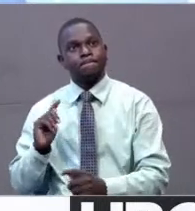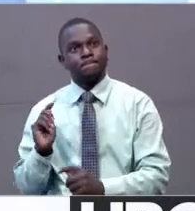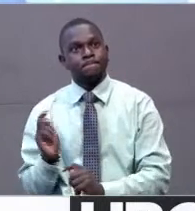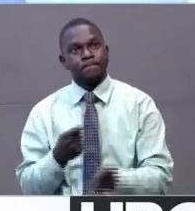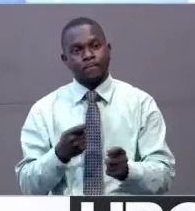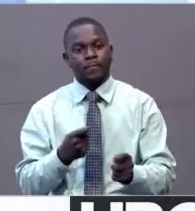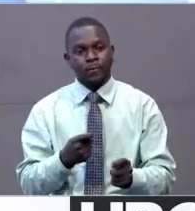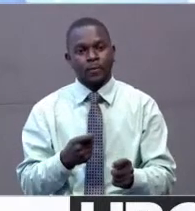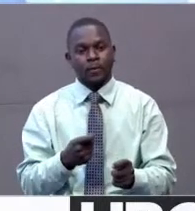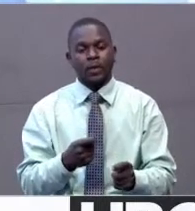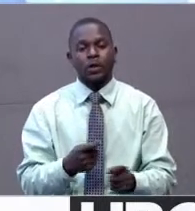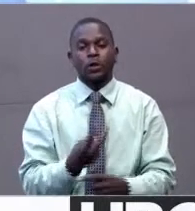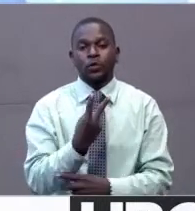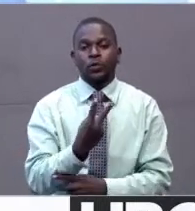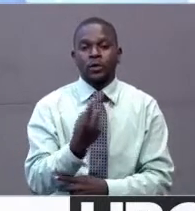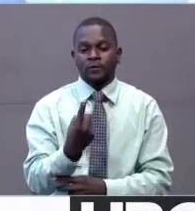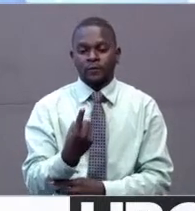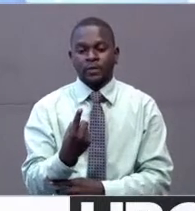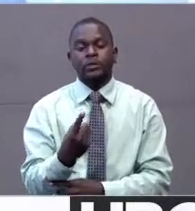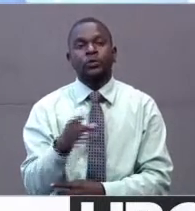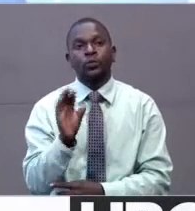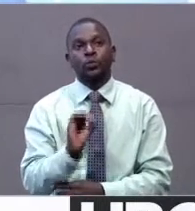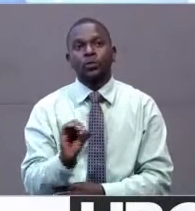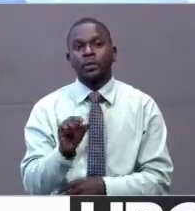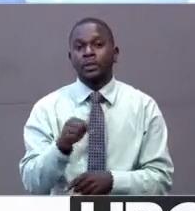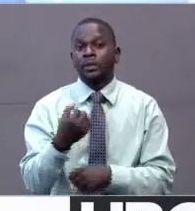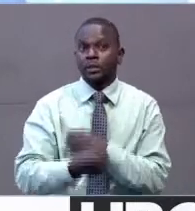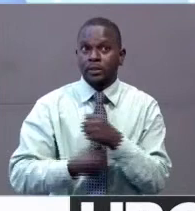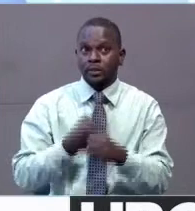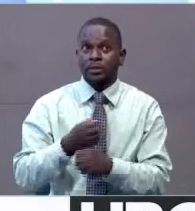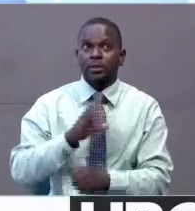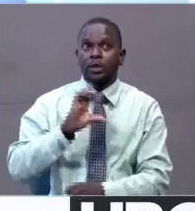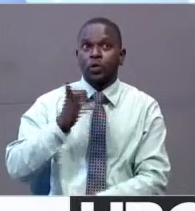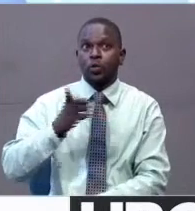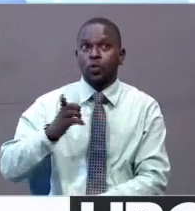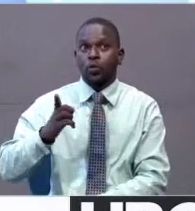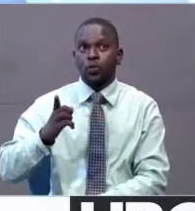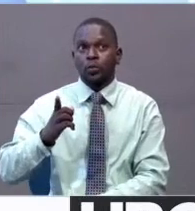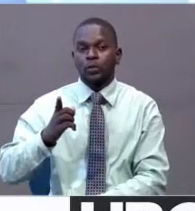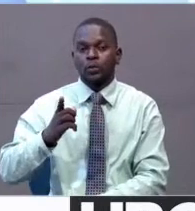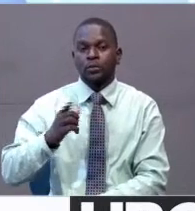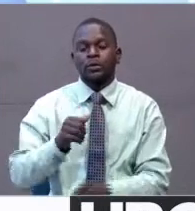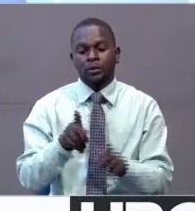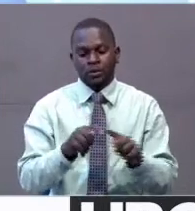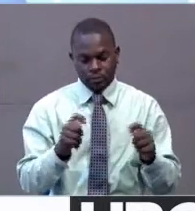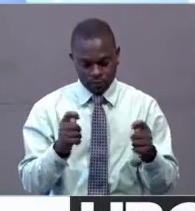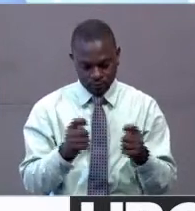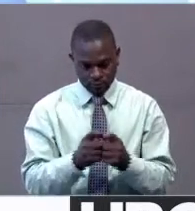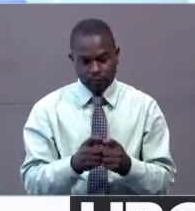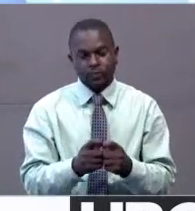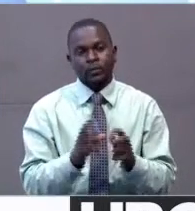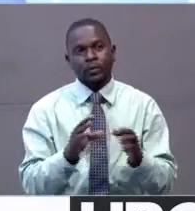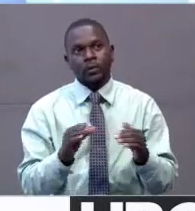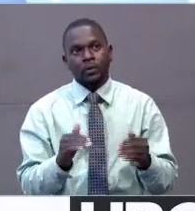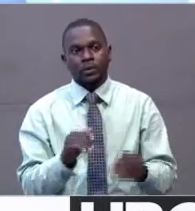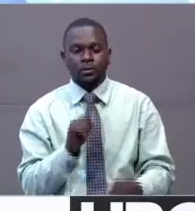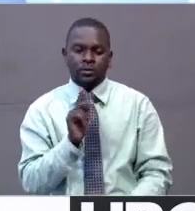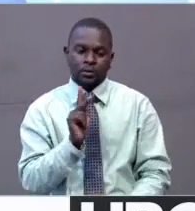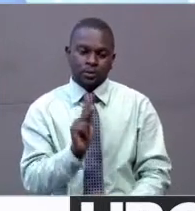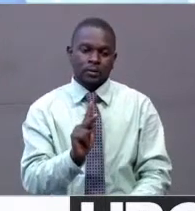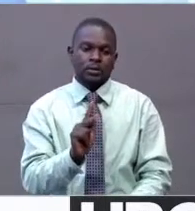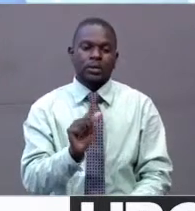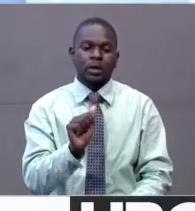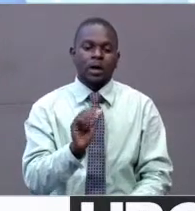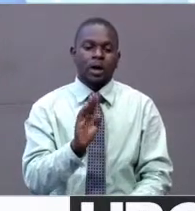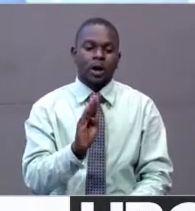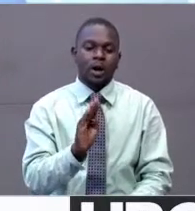Tournament that is due on the 21st of October this year in Dugogo Indoor Stadium. The team tactician William Kabindi asserted